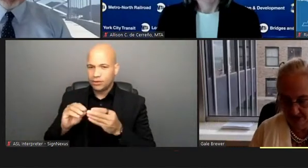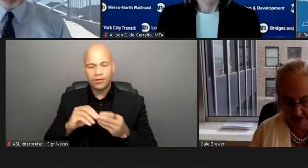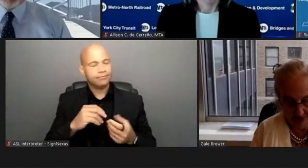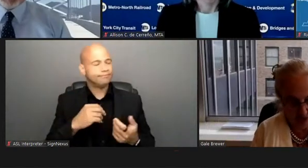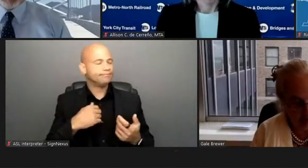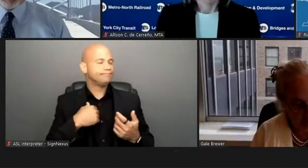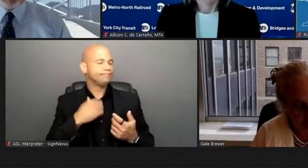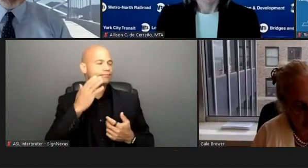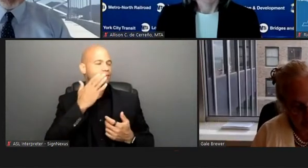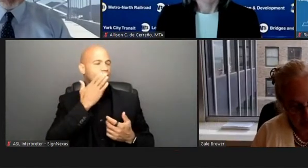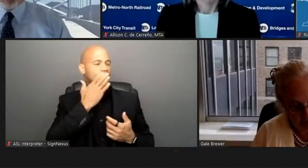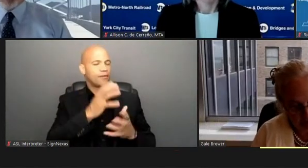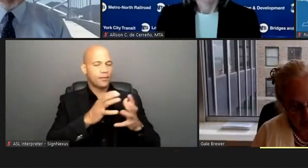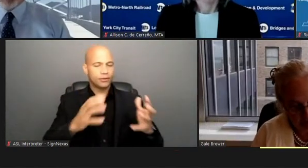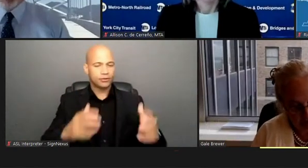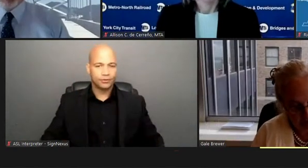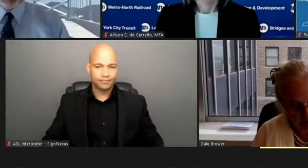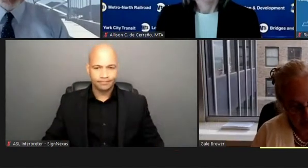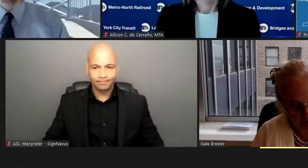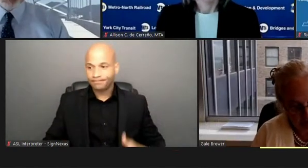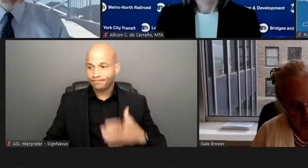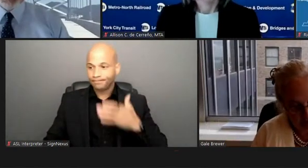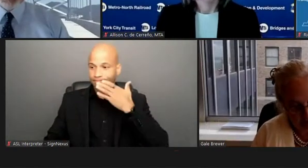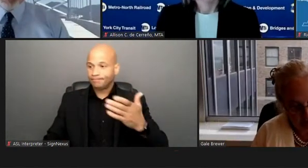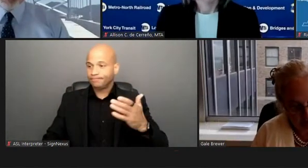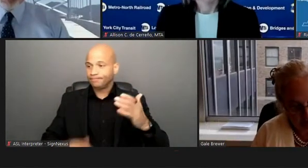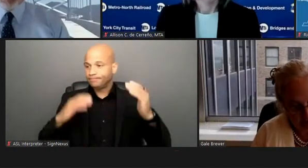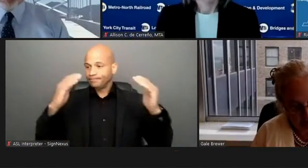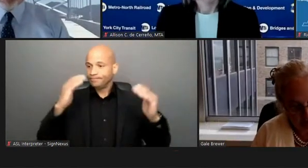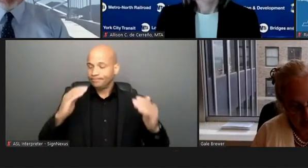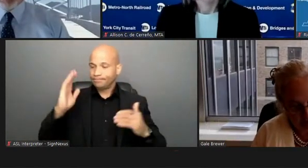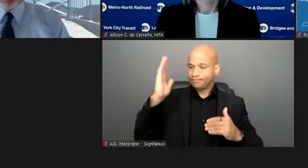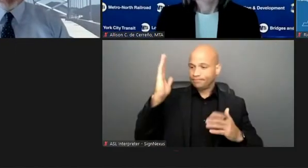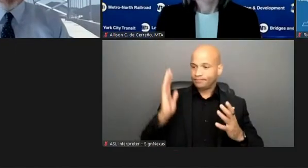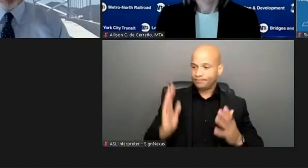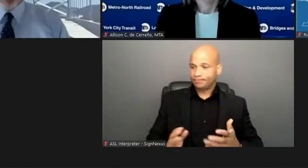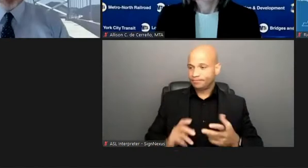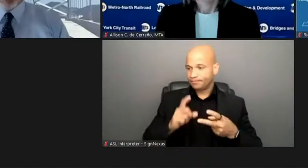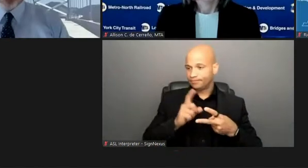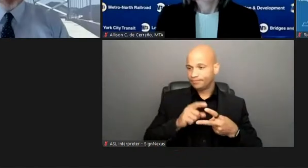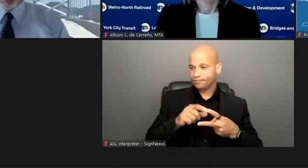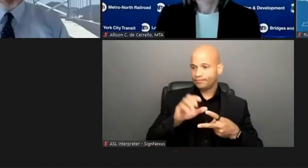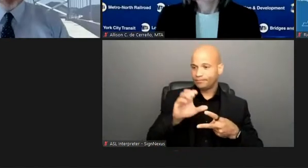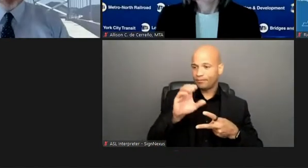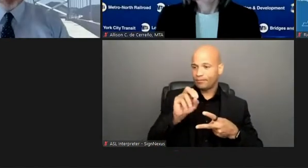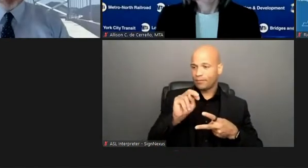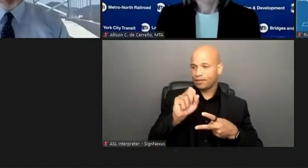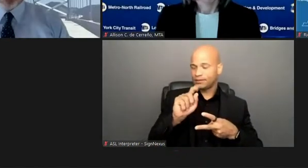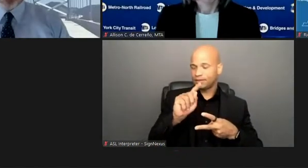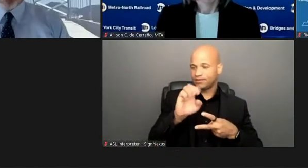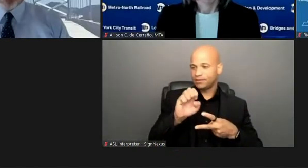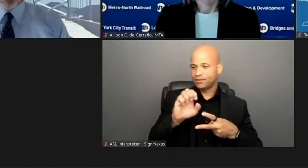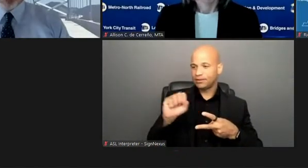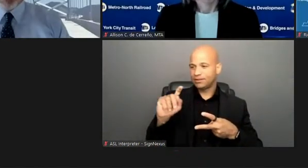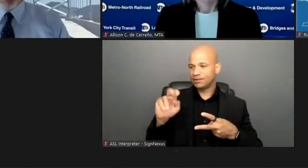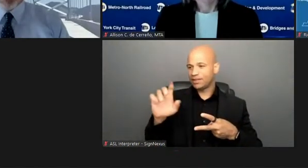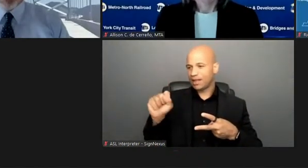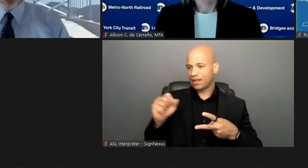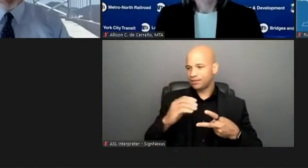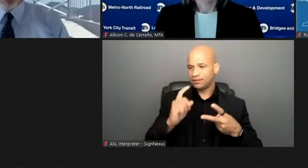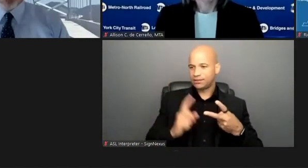much thank you our next speaker is Constance Stellas followed by Richard